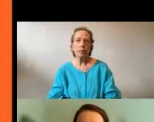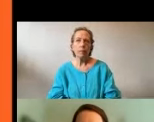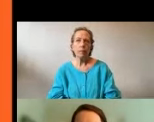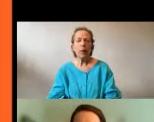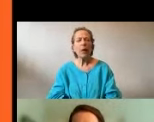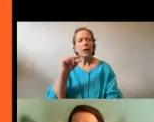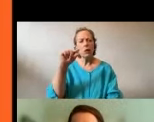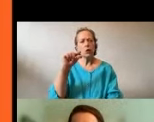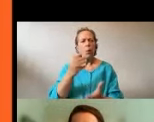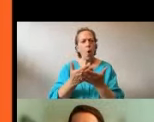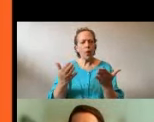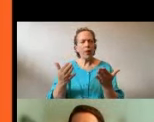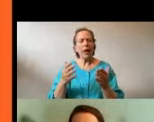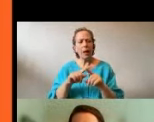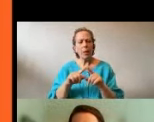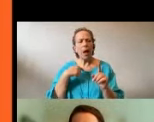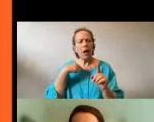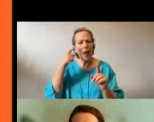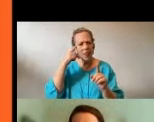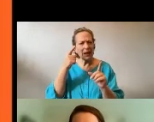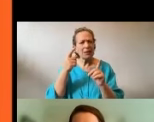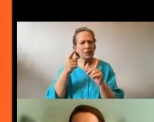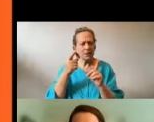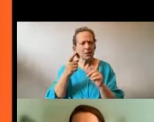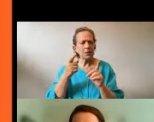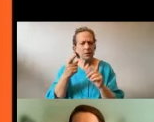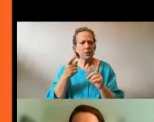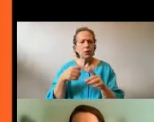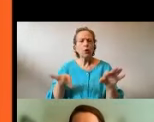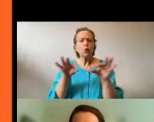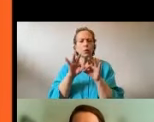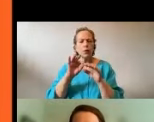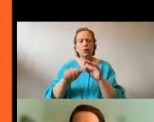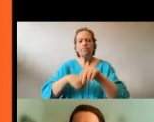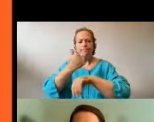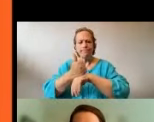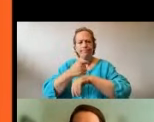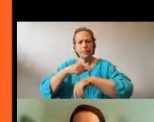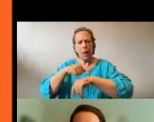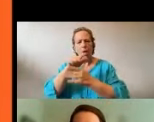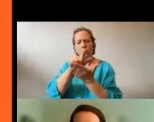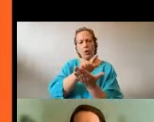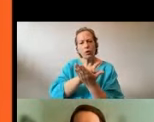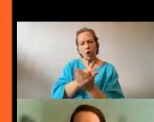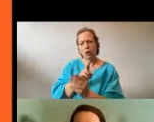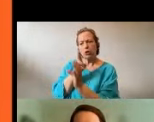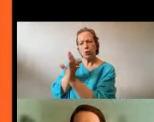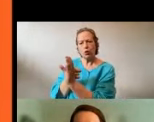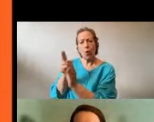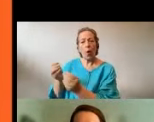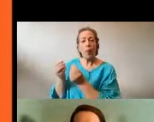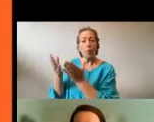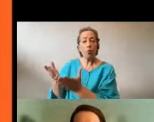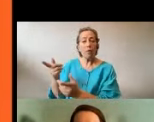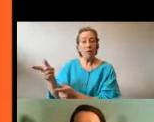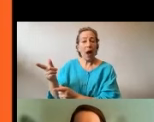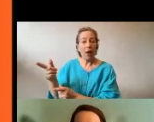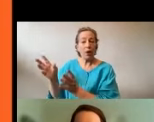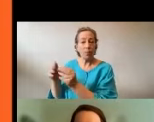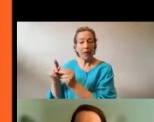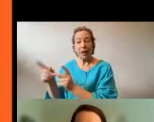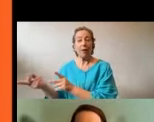think it can be helpful, and we found it useful to set up a time for attorneys to join the provider staff meetings or the provider's provider meetings to